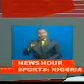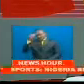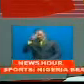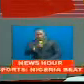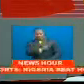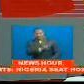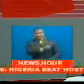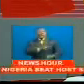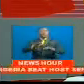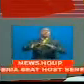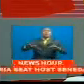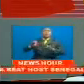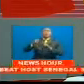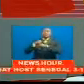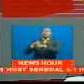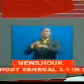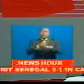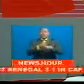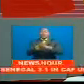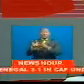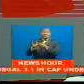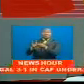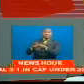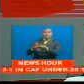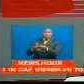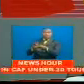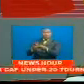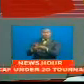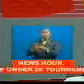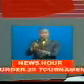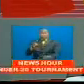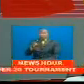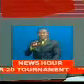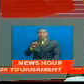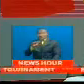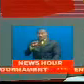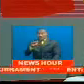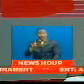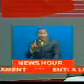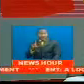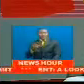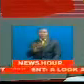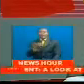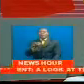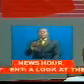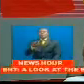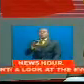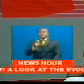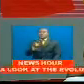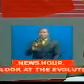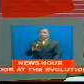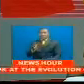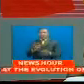The Ministry for Gender, Children and Social Protection, in partnership with USAID and UNICEF, has launched